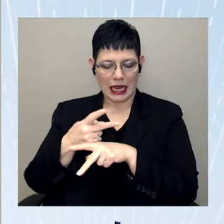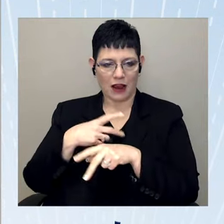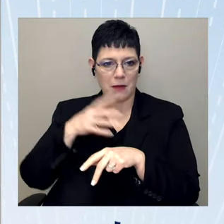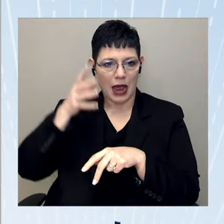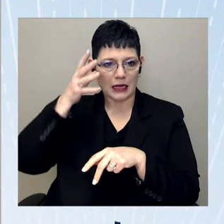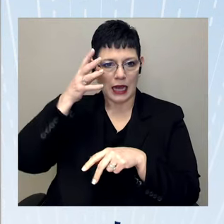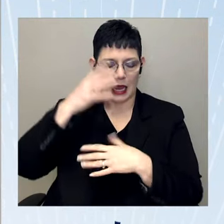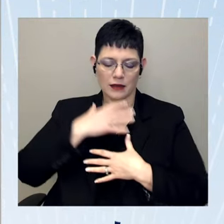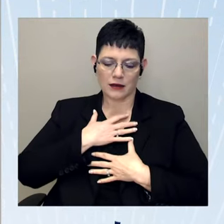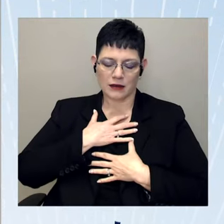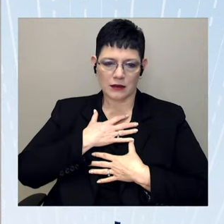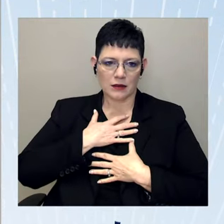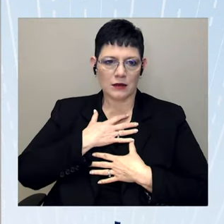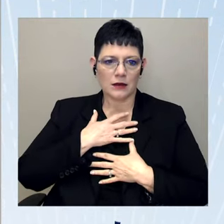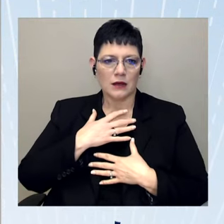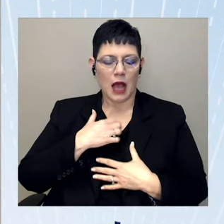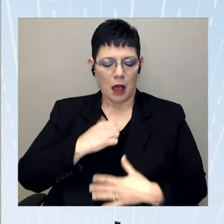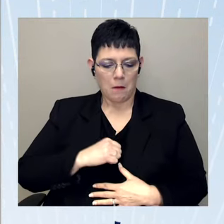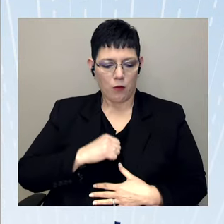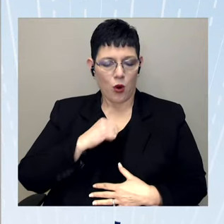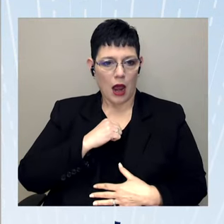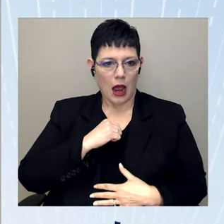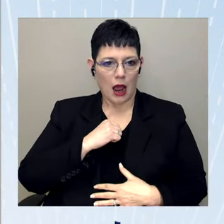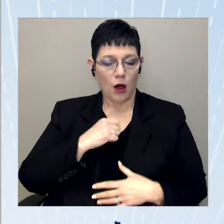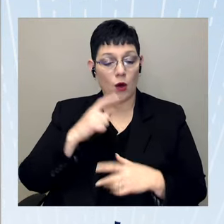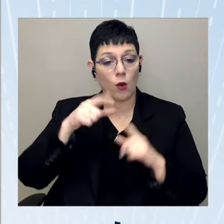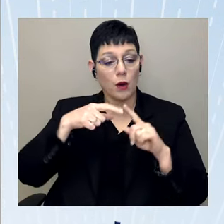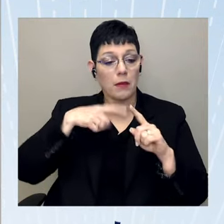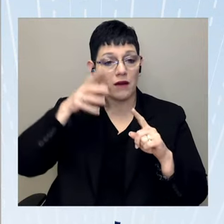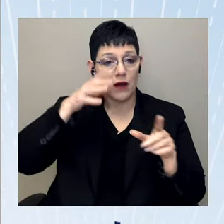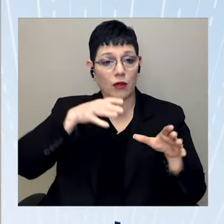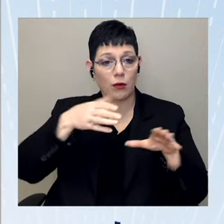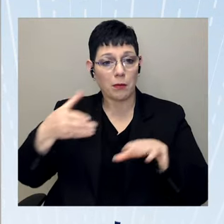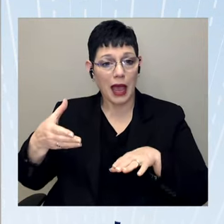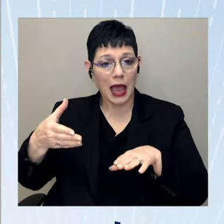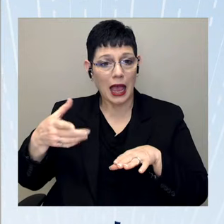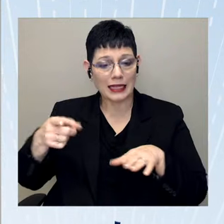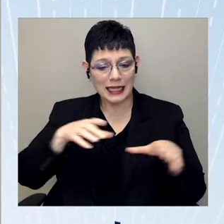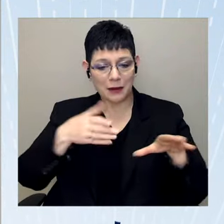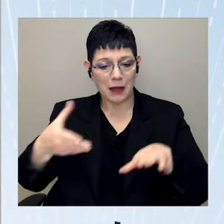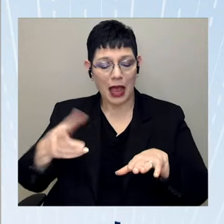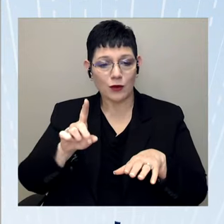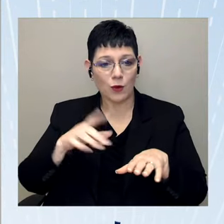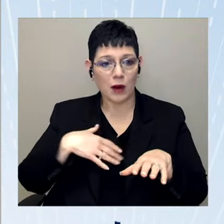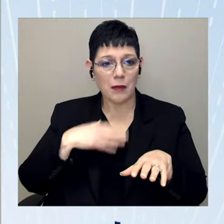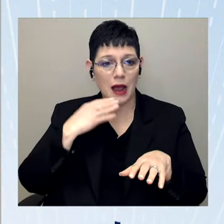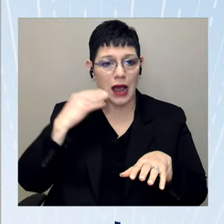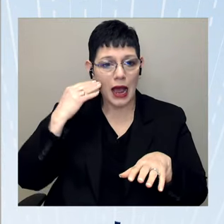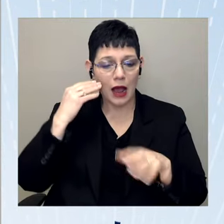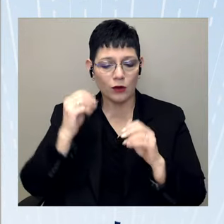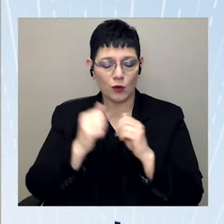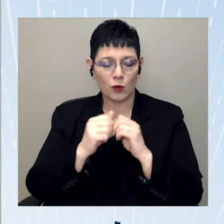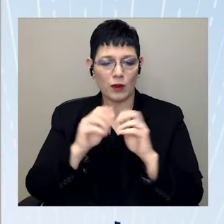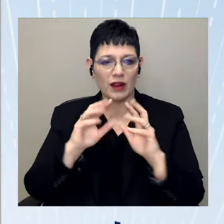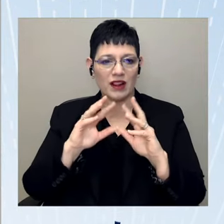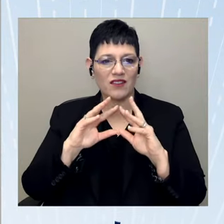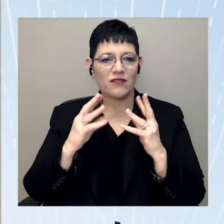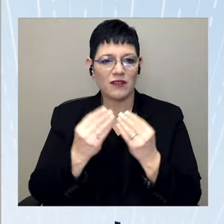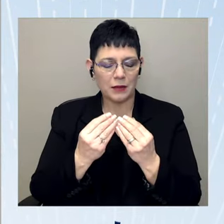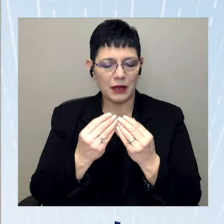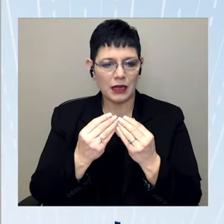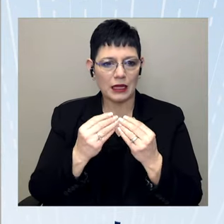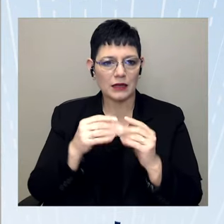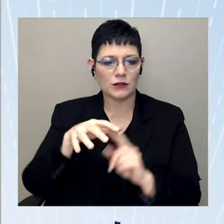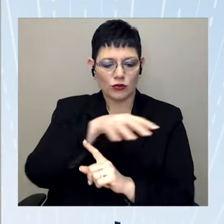tell, how proud I am that when my father passed, he passed in my home with his family surrounding him, because we were